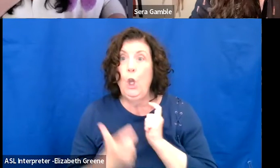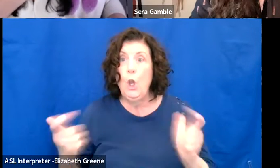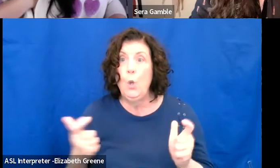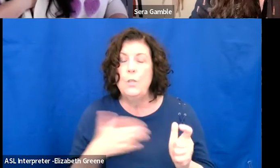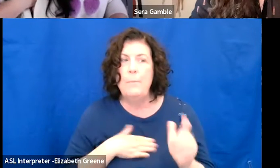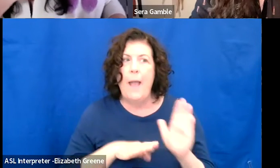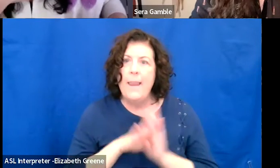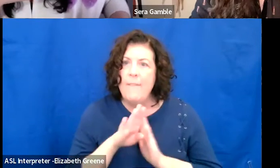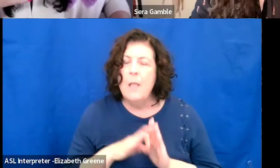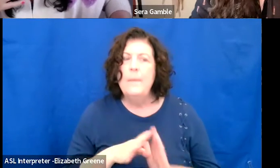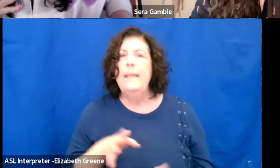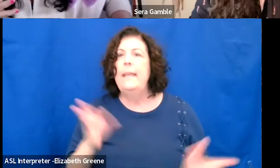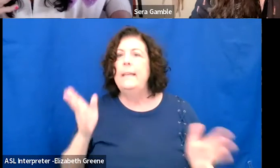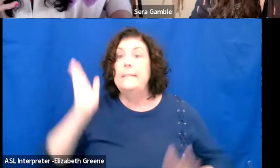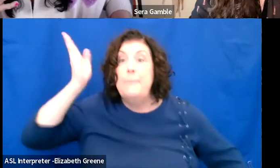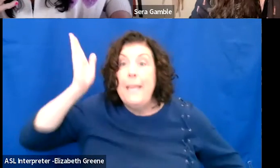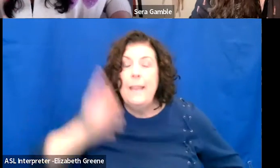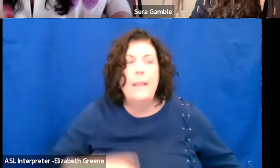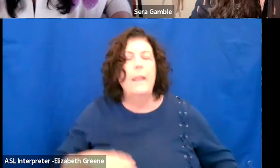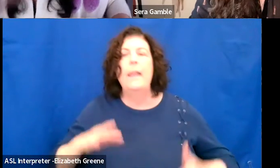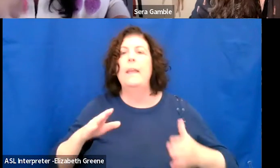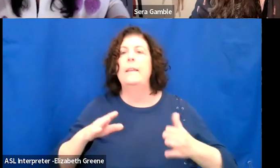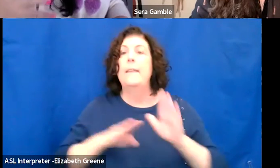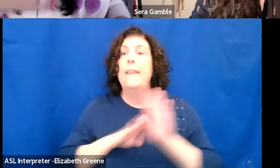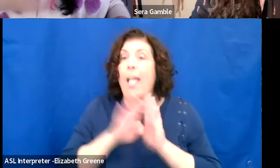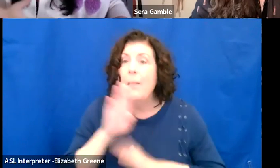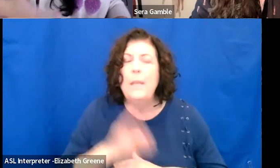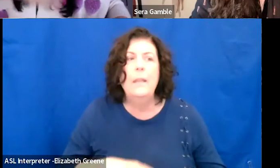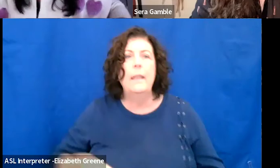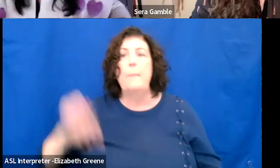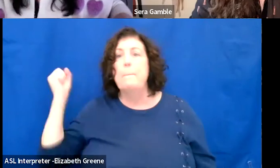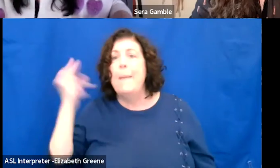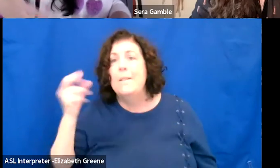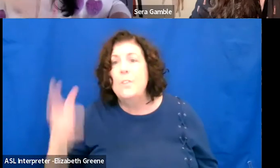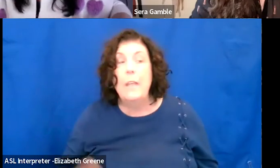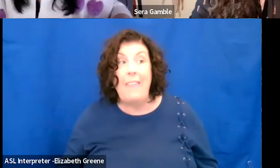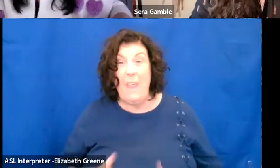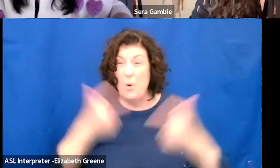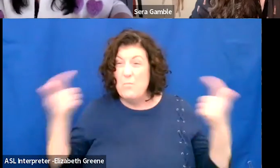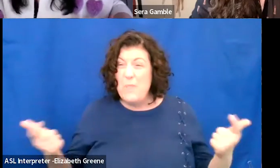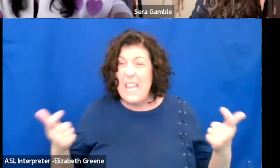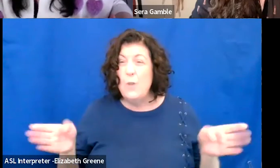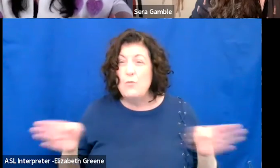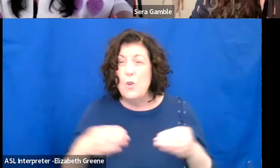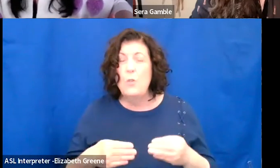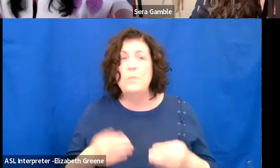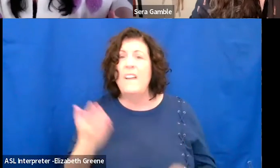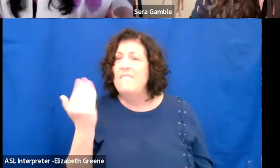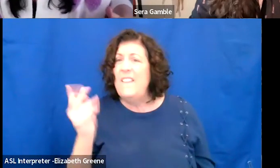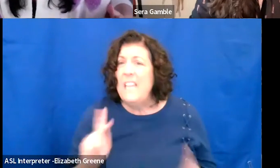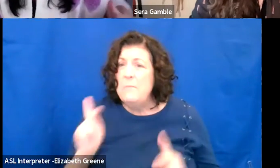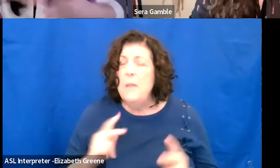feeling comfortable pitching, in like, and it was big rooms. There were 15 person rooms, 12 person rooms, large